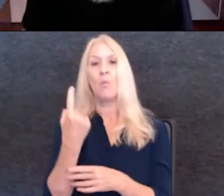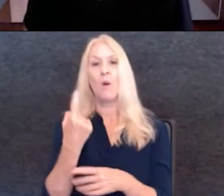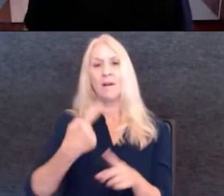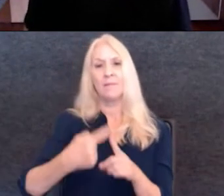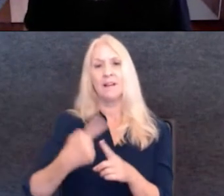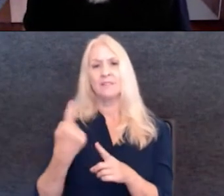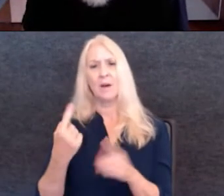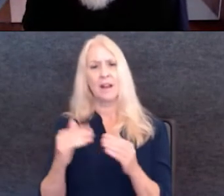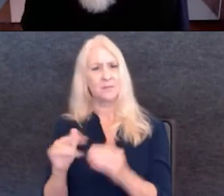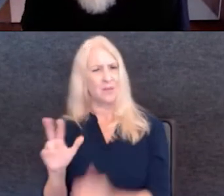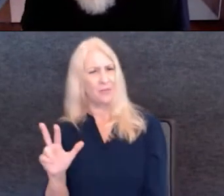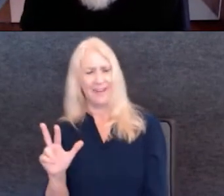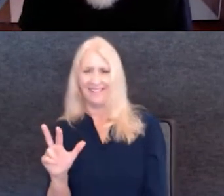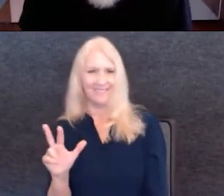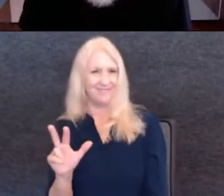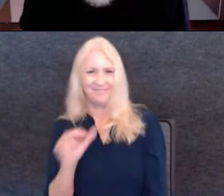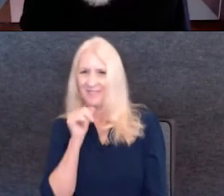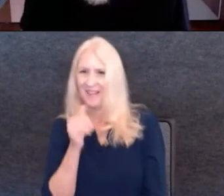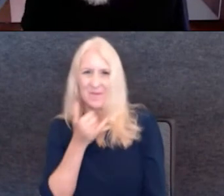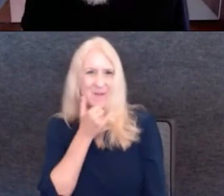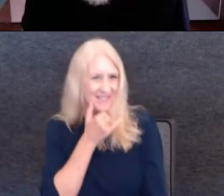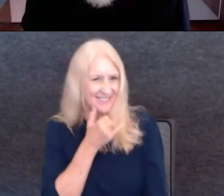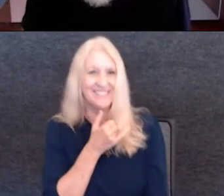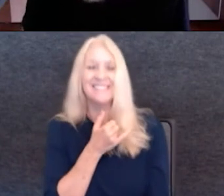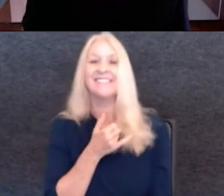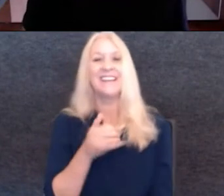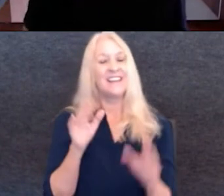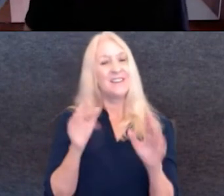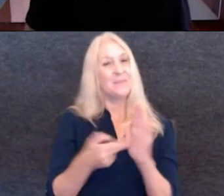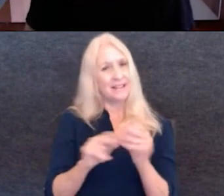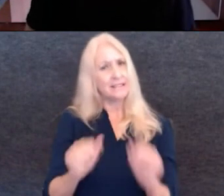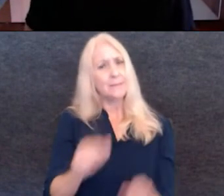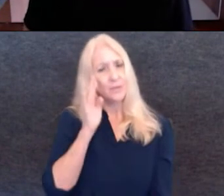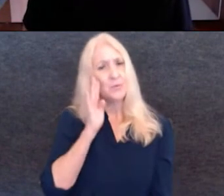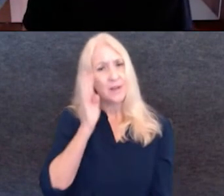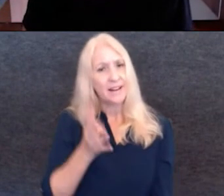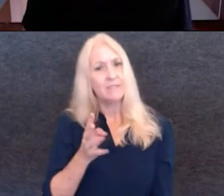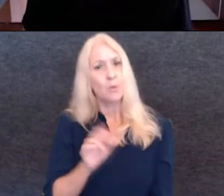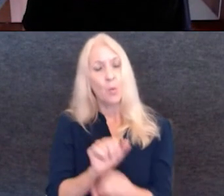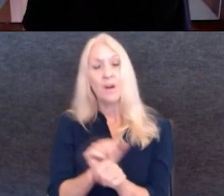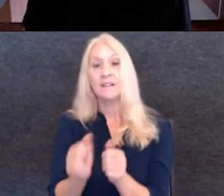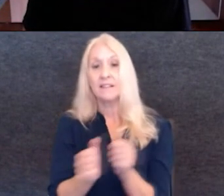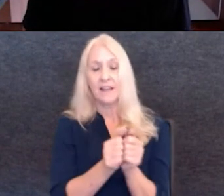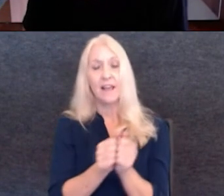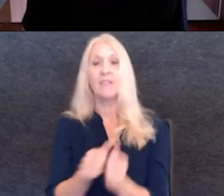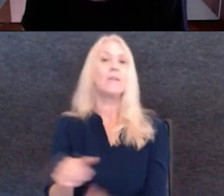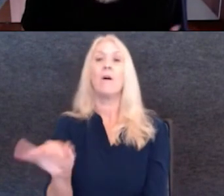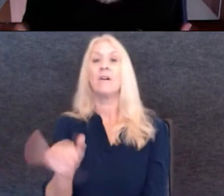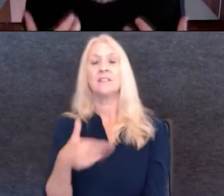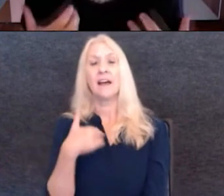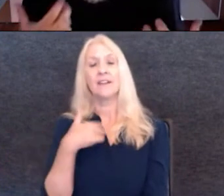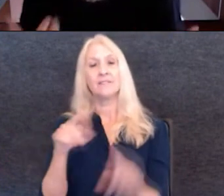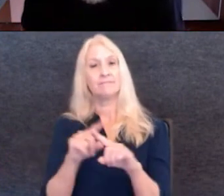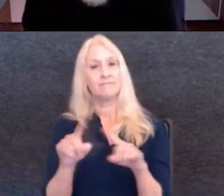1 + 1 = 3. It's not only what we do together. And also is to have a different perspective.